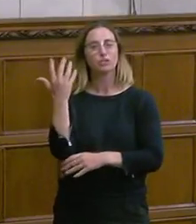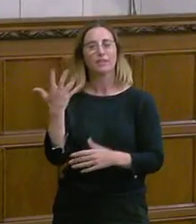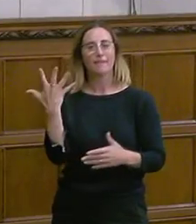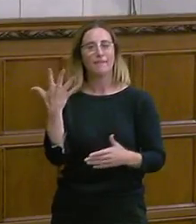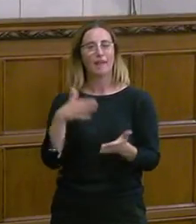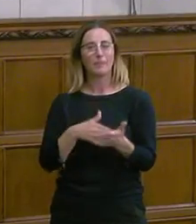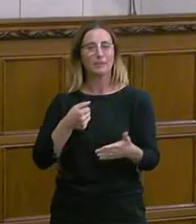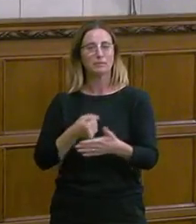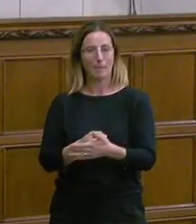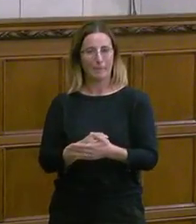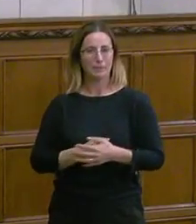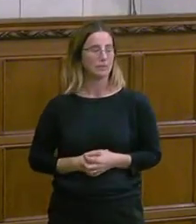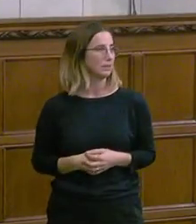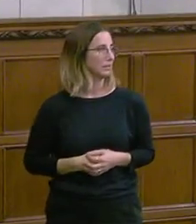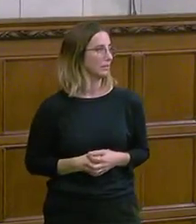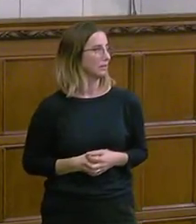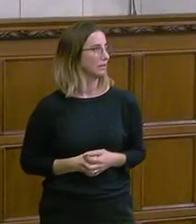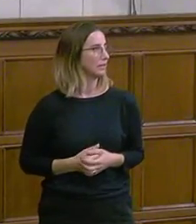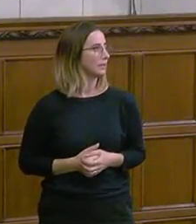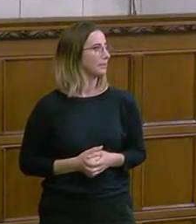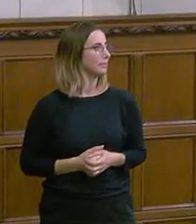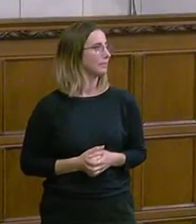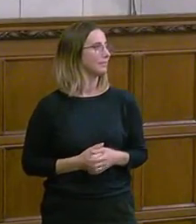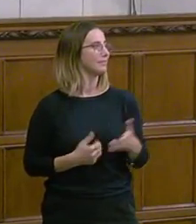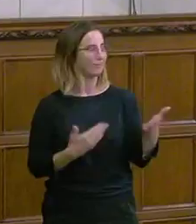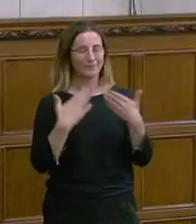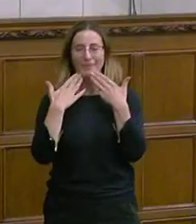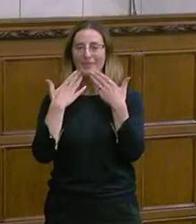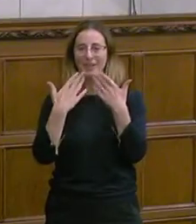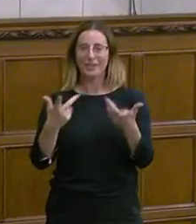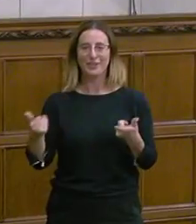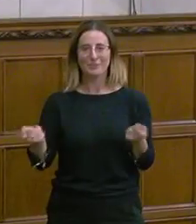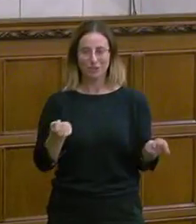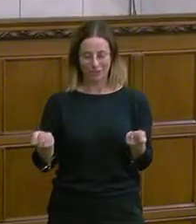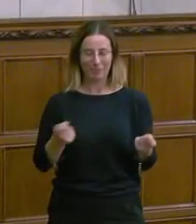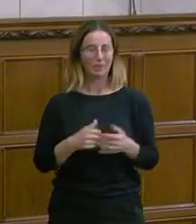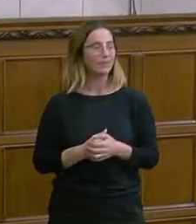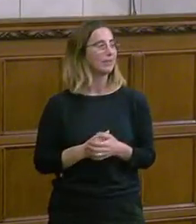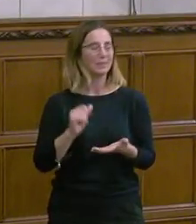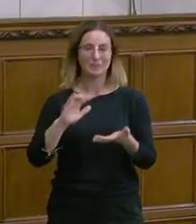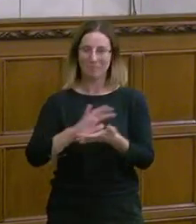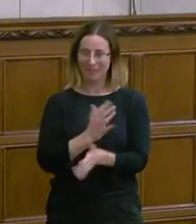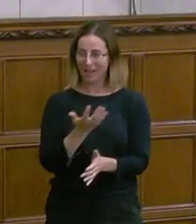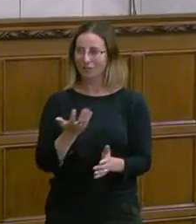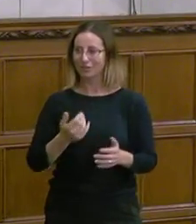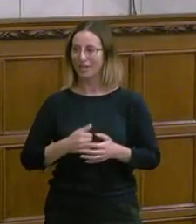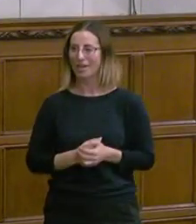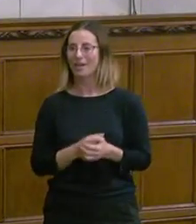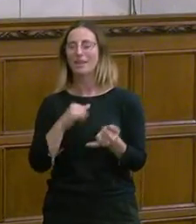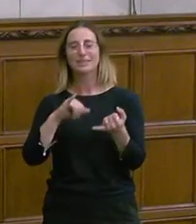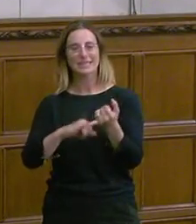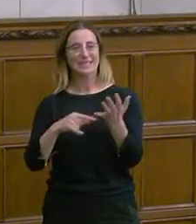now. Stephen Lloyd. Thank you, Mr. Chairman. It's a pleasure to serve under your chairmanship, and